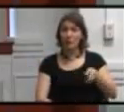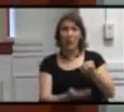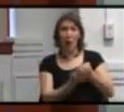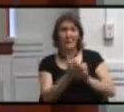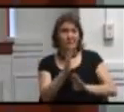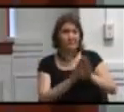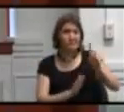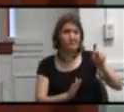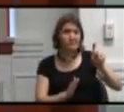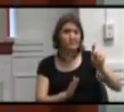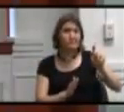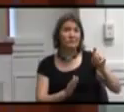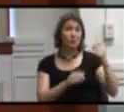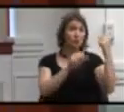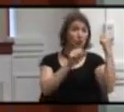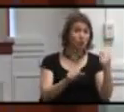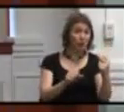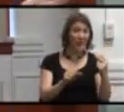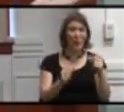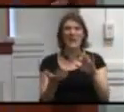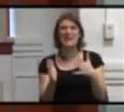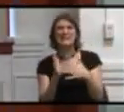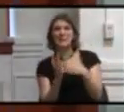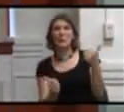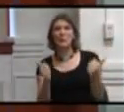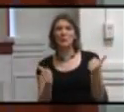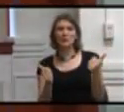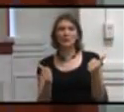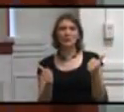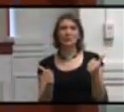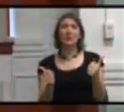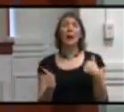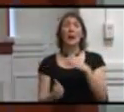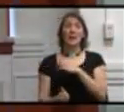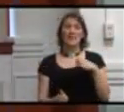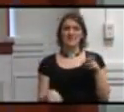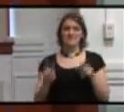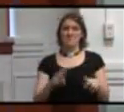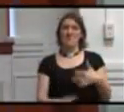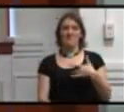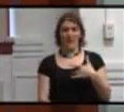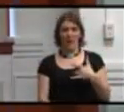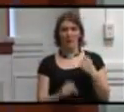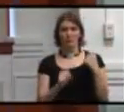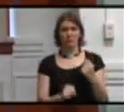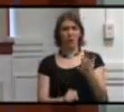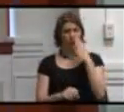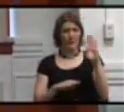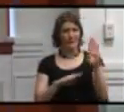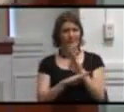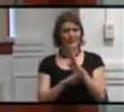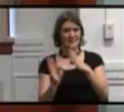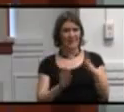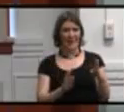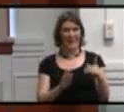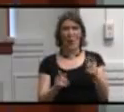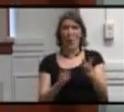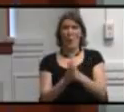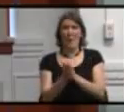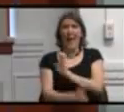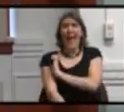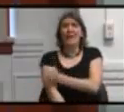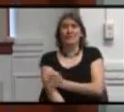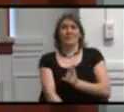can generate, the strength of the applicant. The committee felt that they had a very good business plan, very